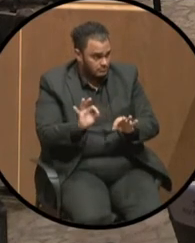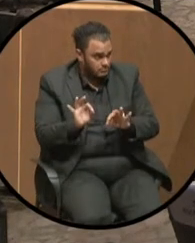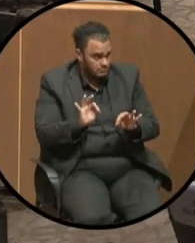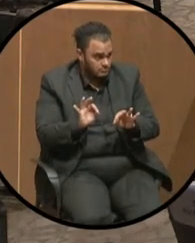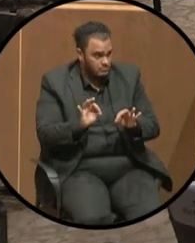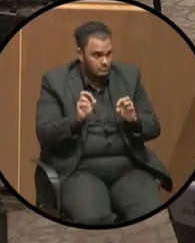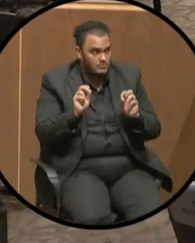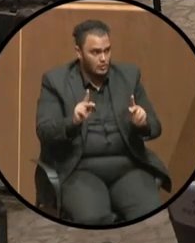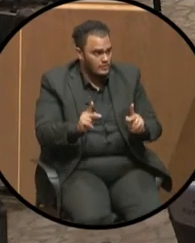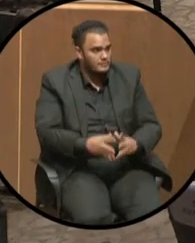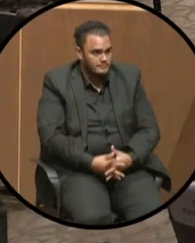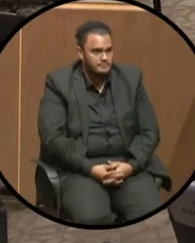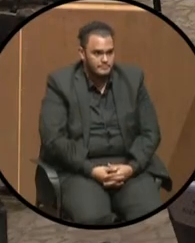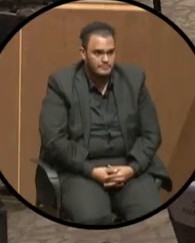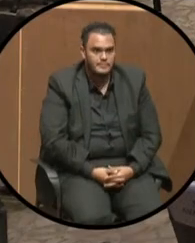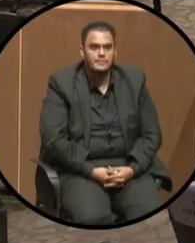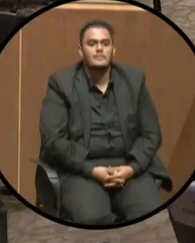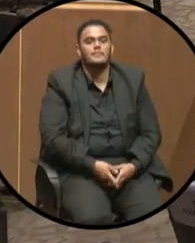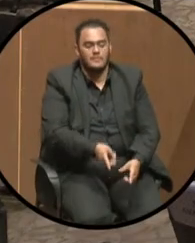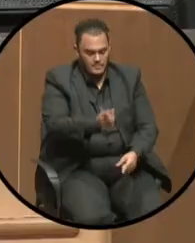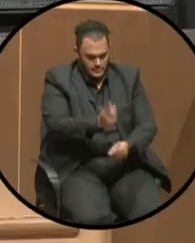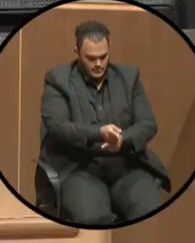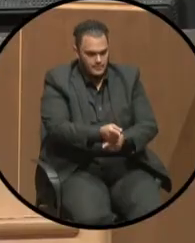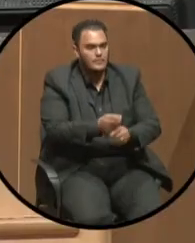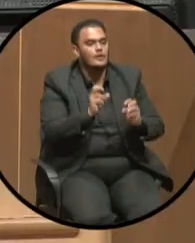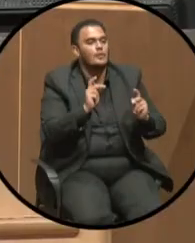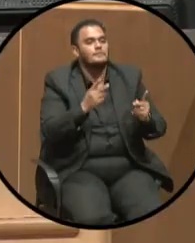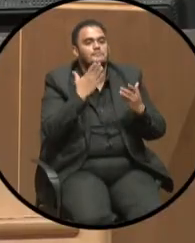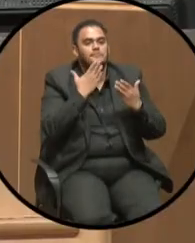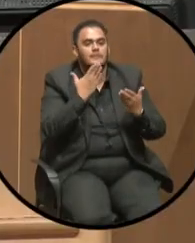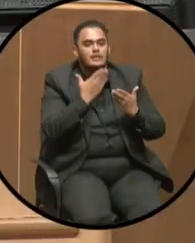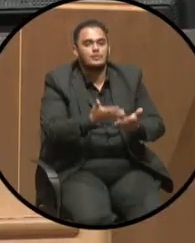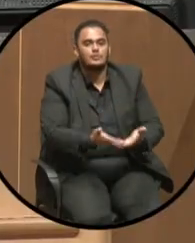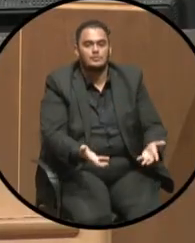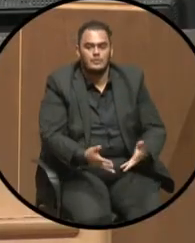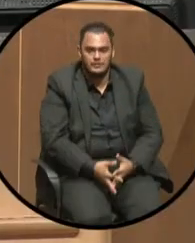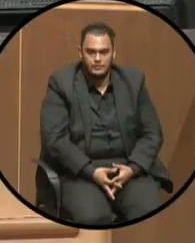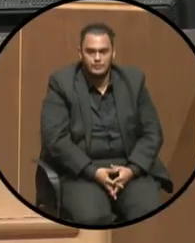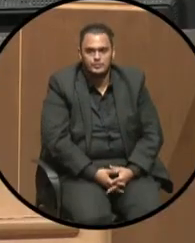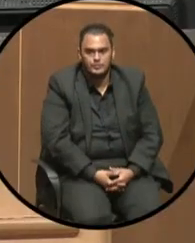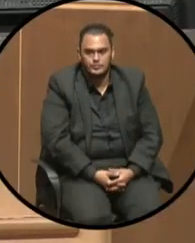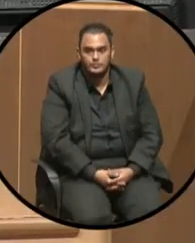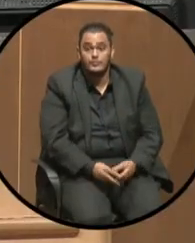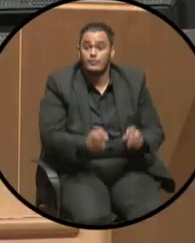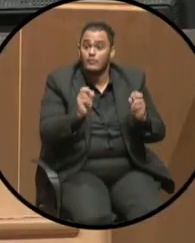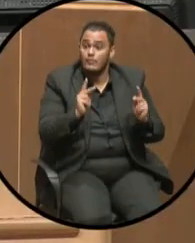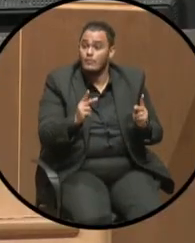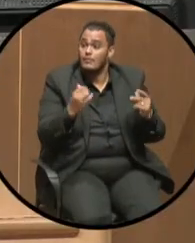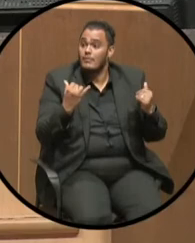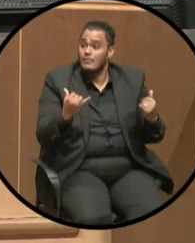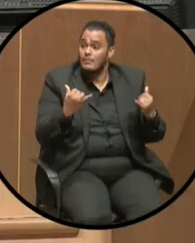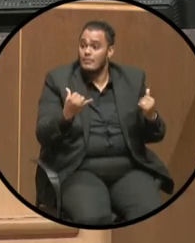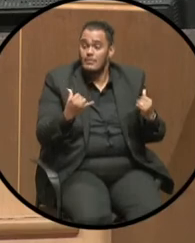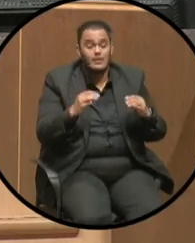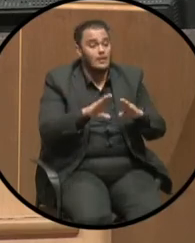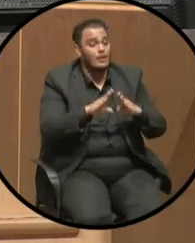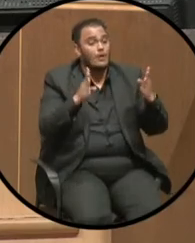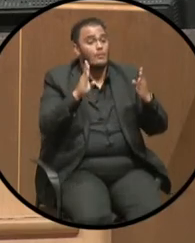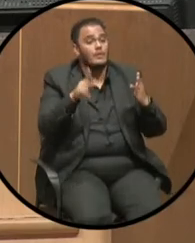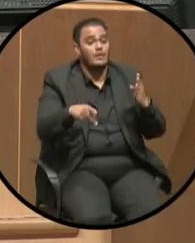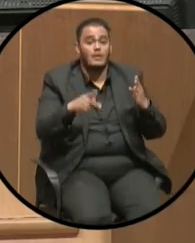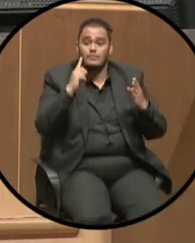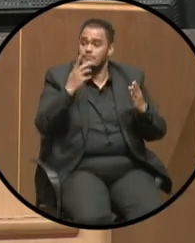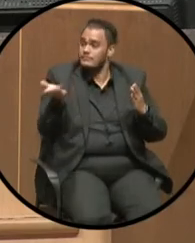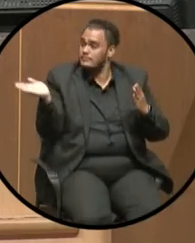I'll take that as a yes. Yes, okay. That is correct. Thank you so much. Okay, I will open it up to board